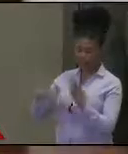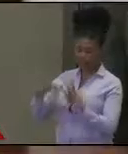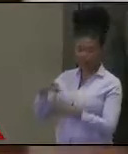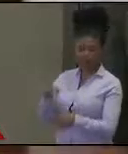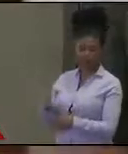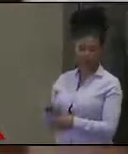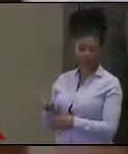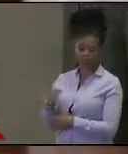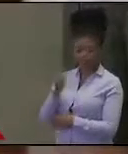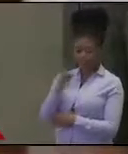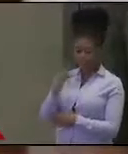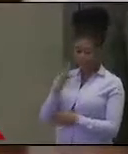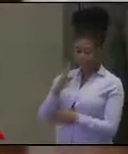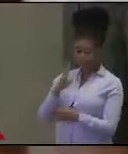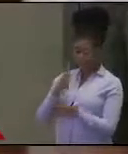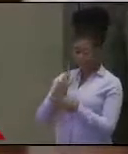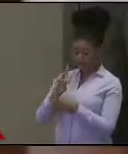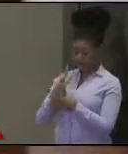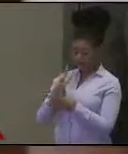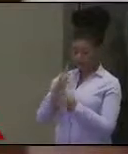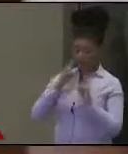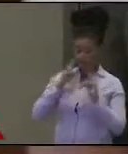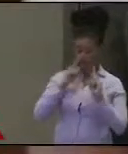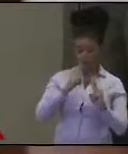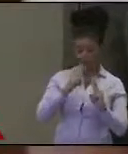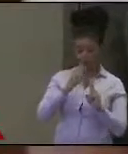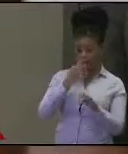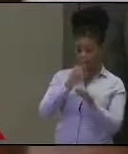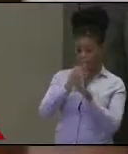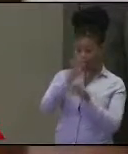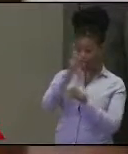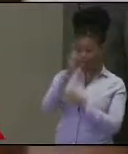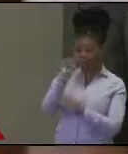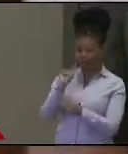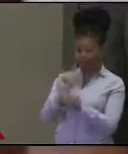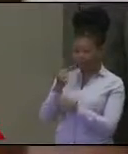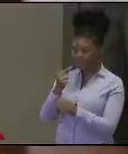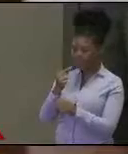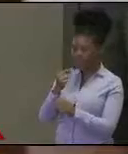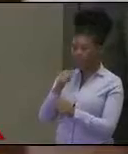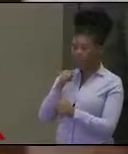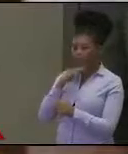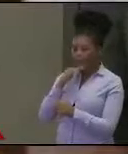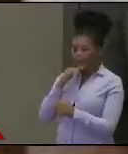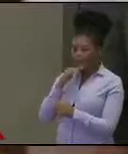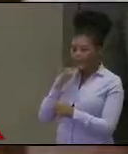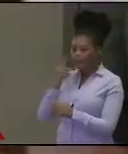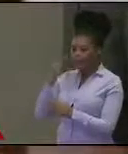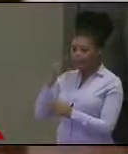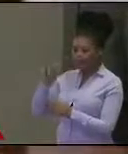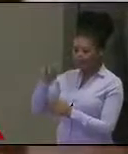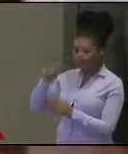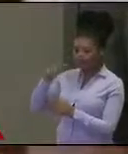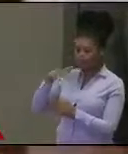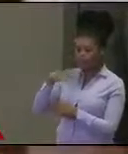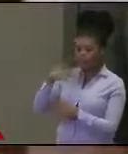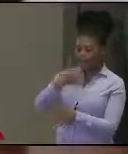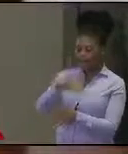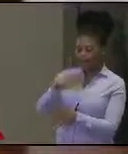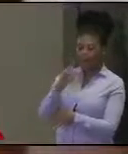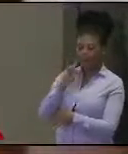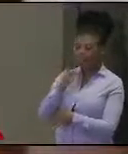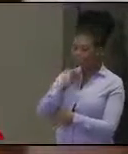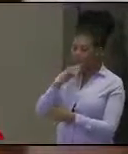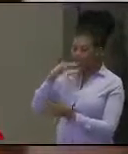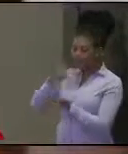Uba umama uyile pha kutata eGauteng uzawucacalaza pha phandle ehostel ubusuku bonke